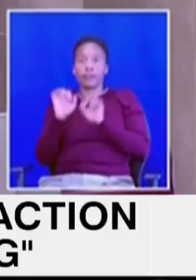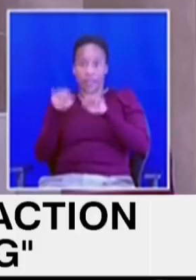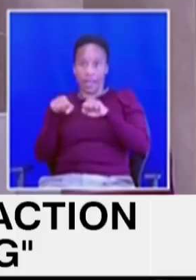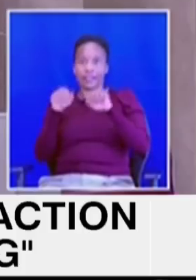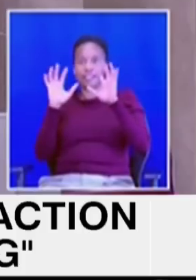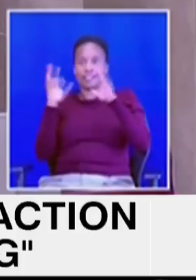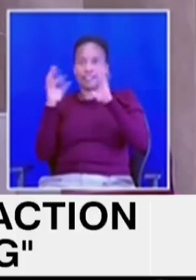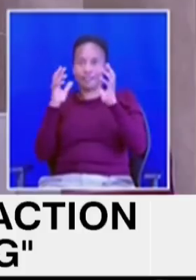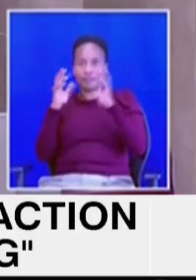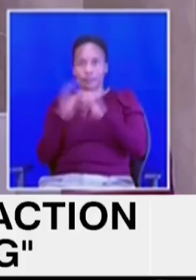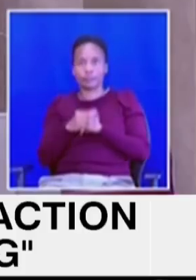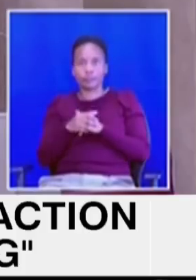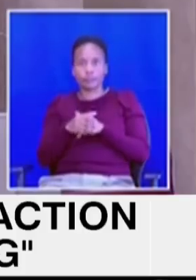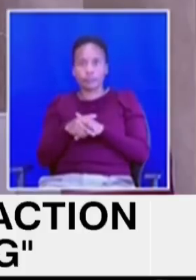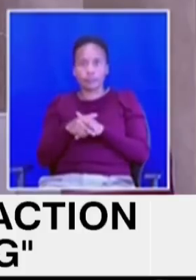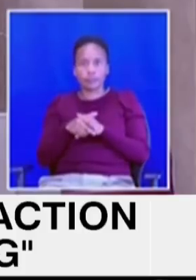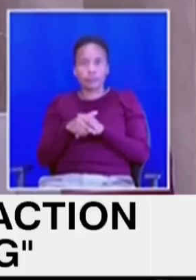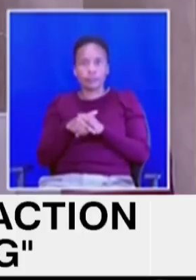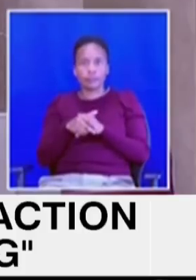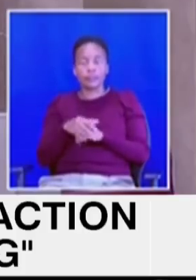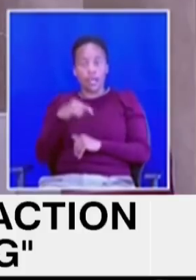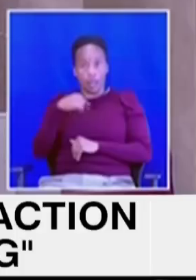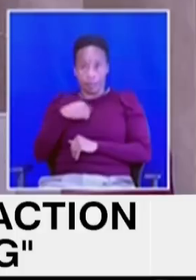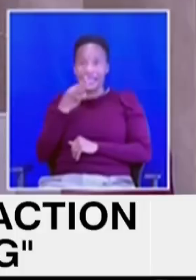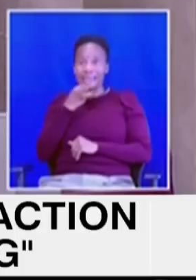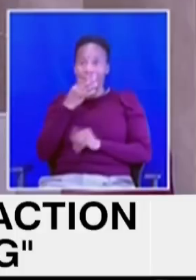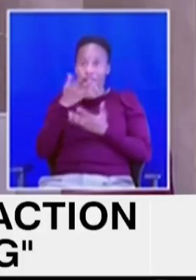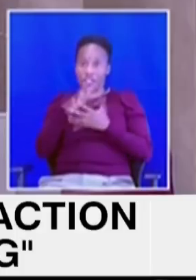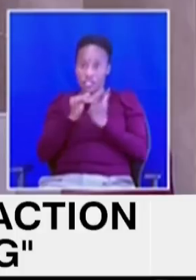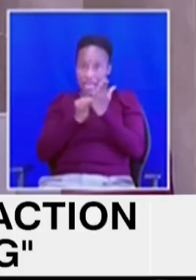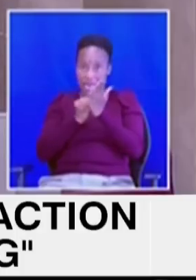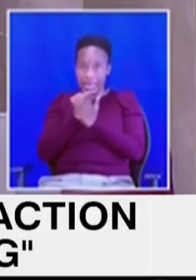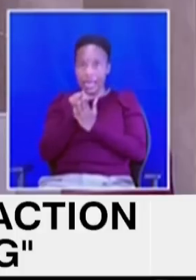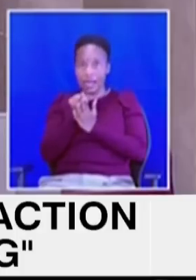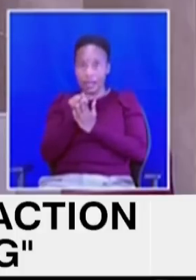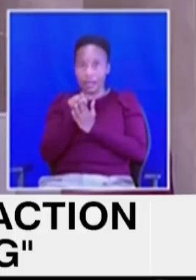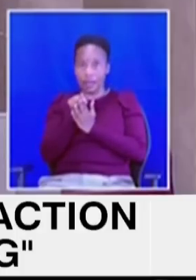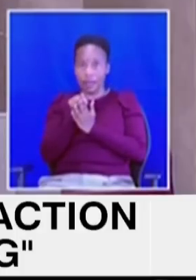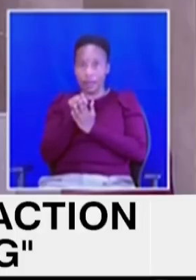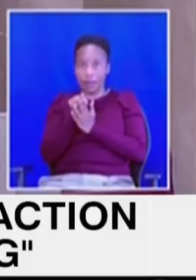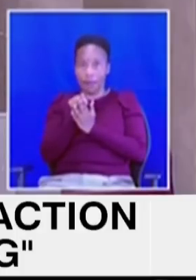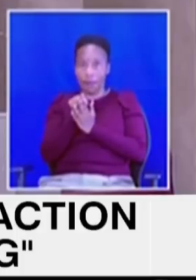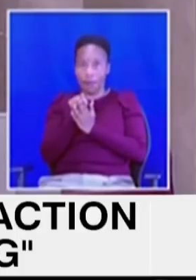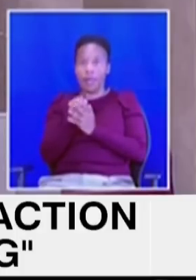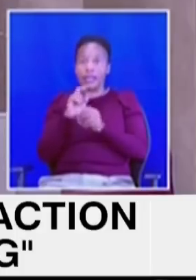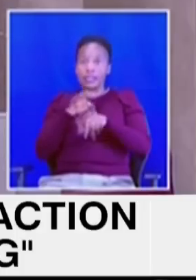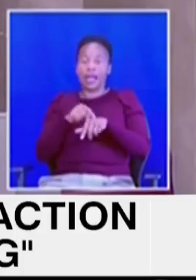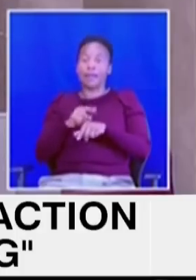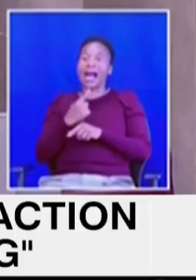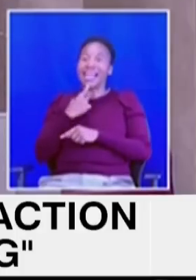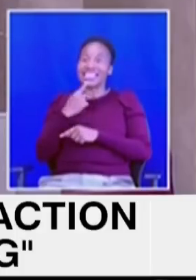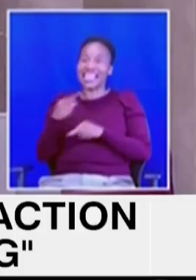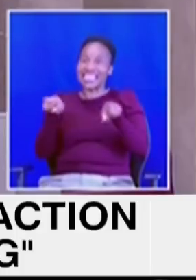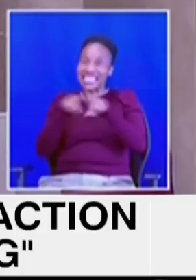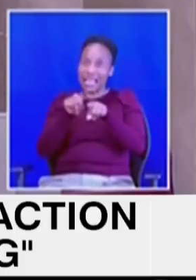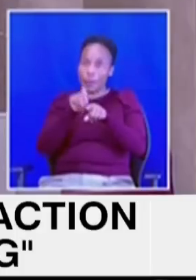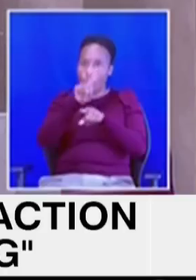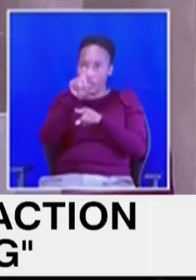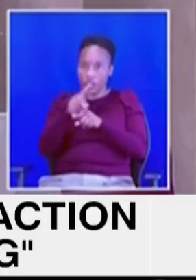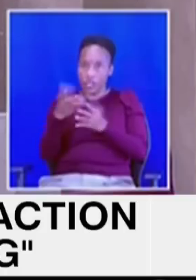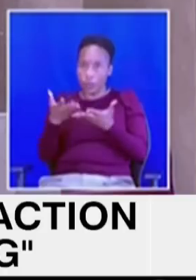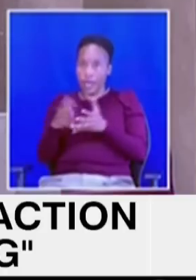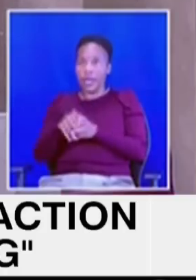I did say earlier when I answered similar question in the National